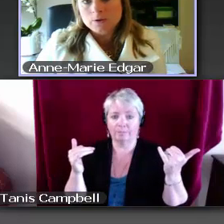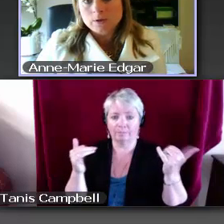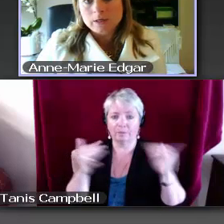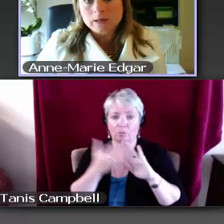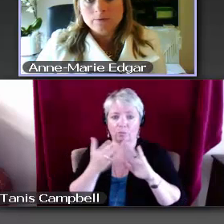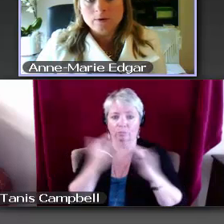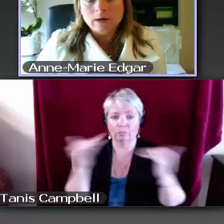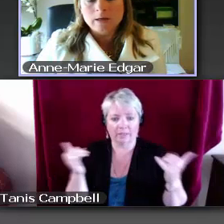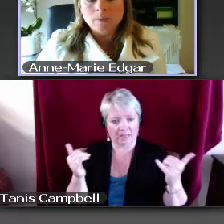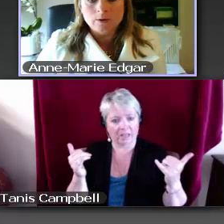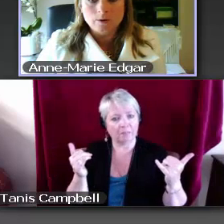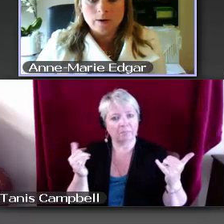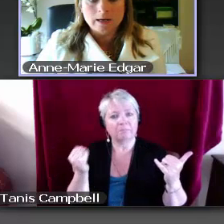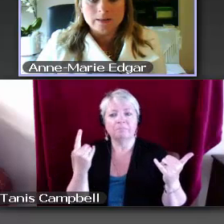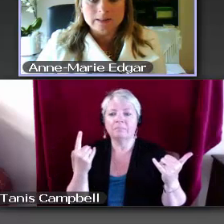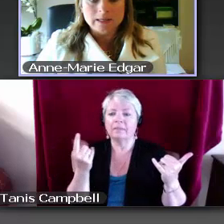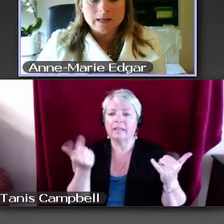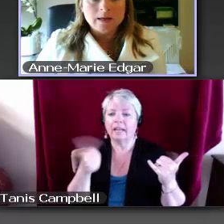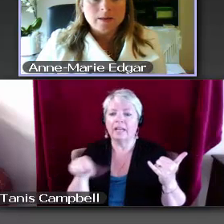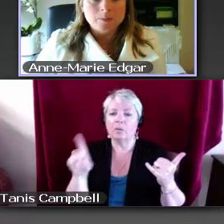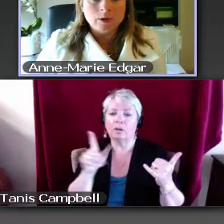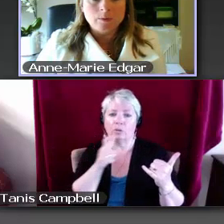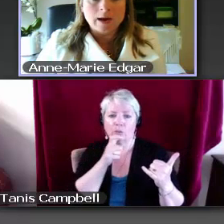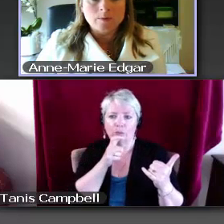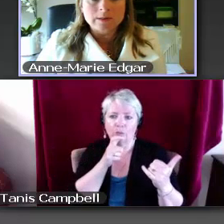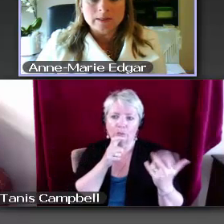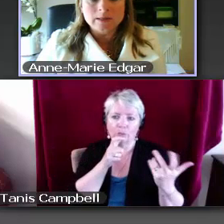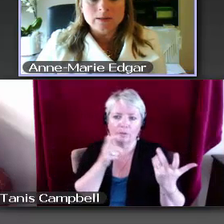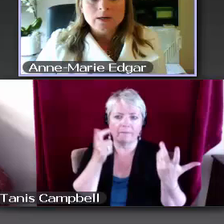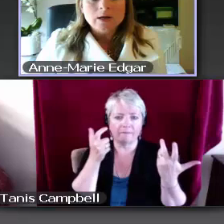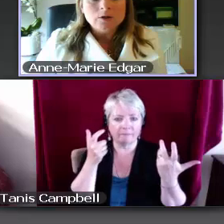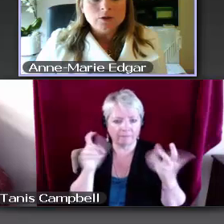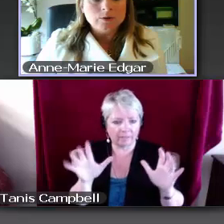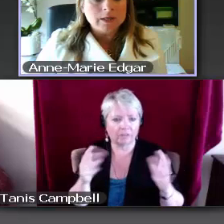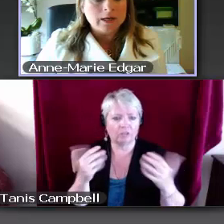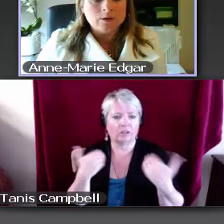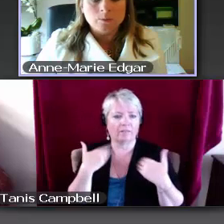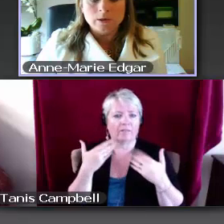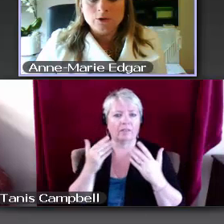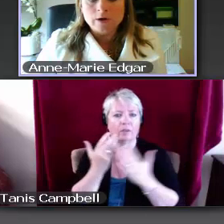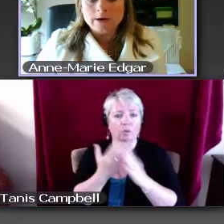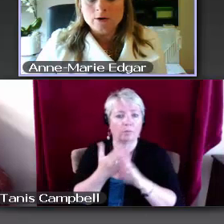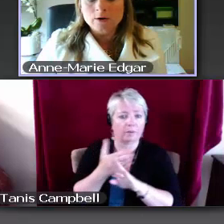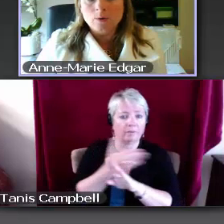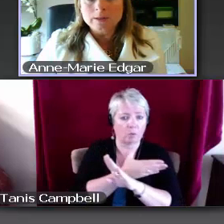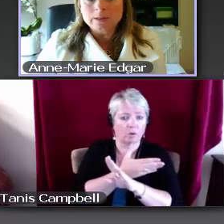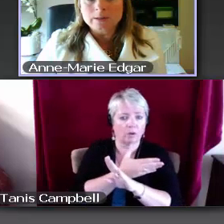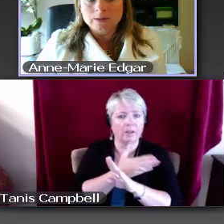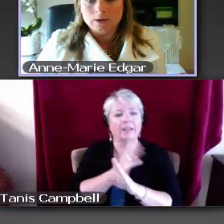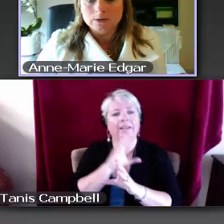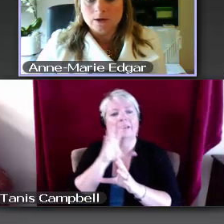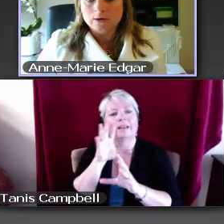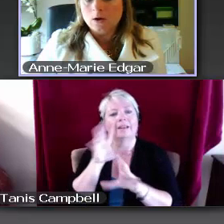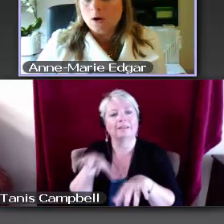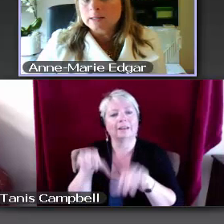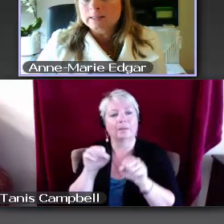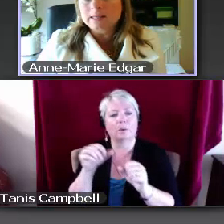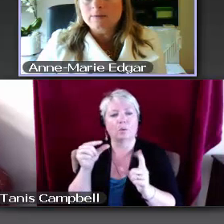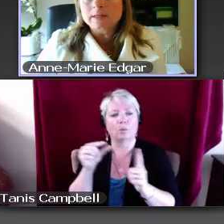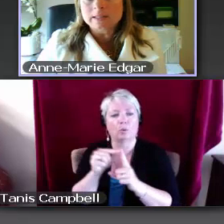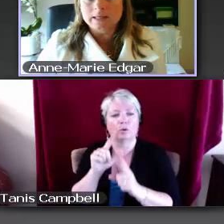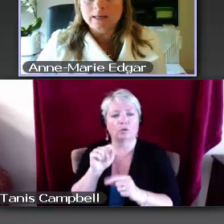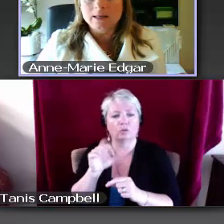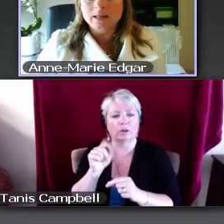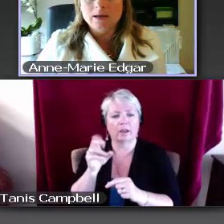an opportunity for anyone who has the prerequisite to take the Word Tracker course. It starts on